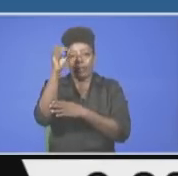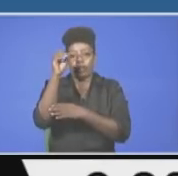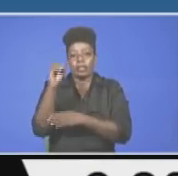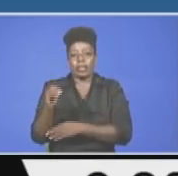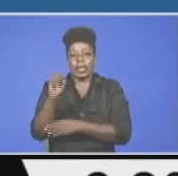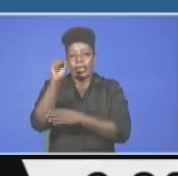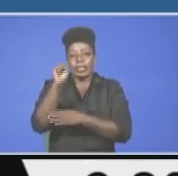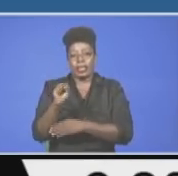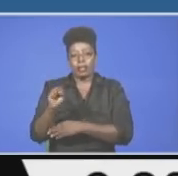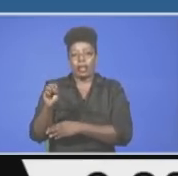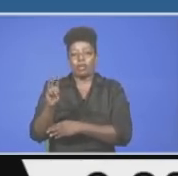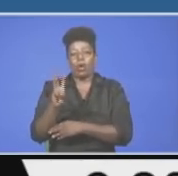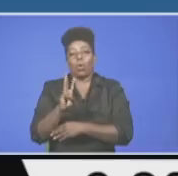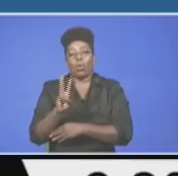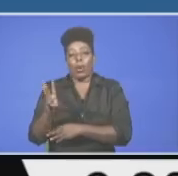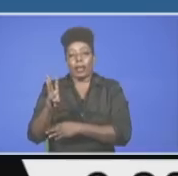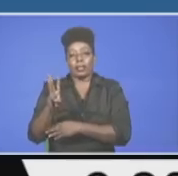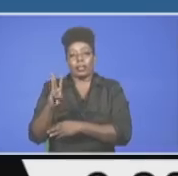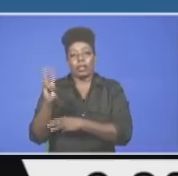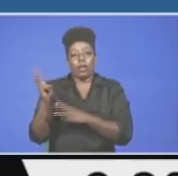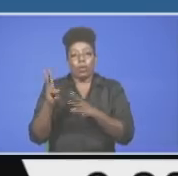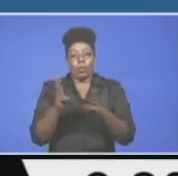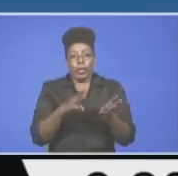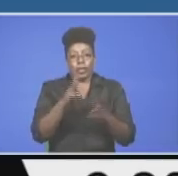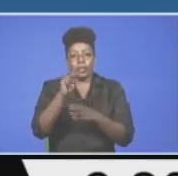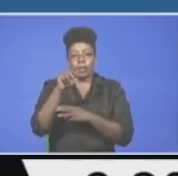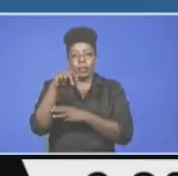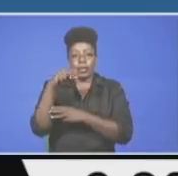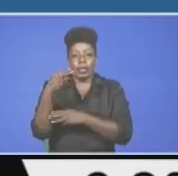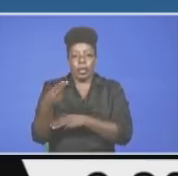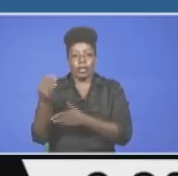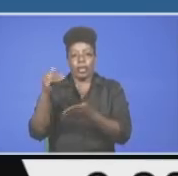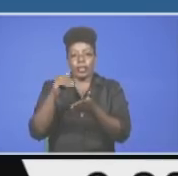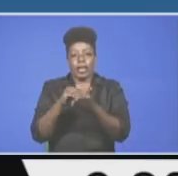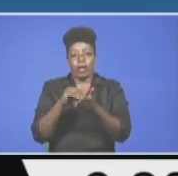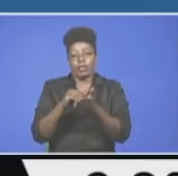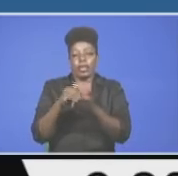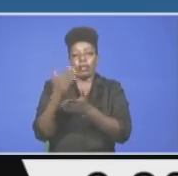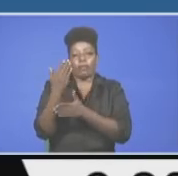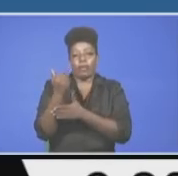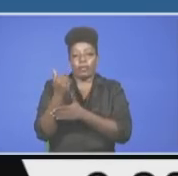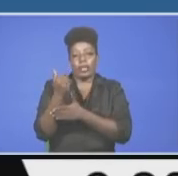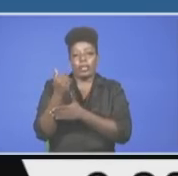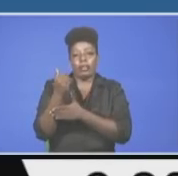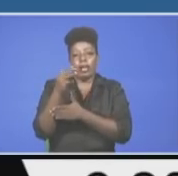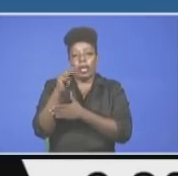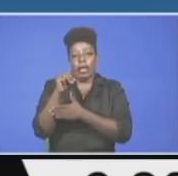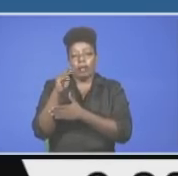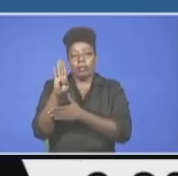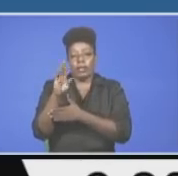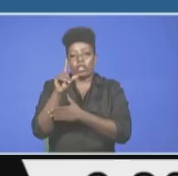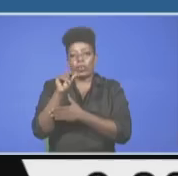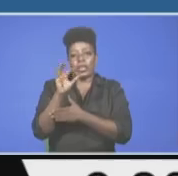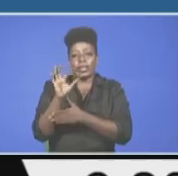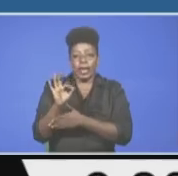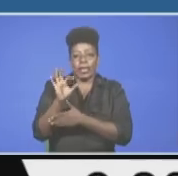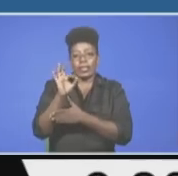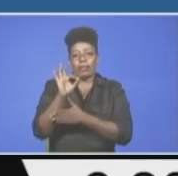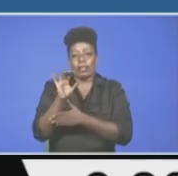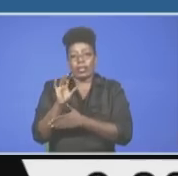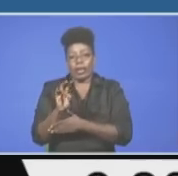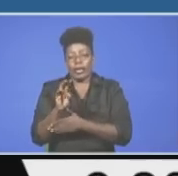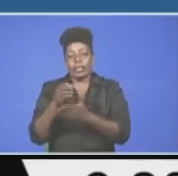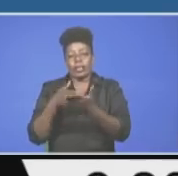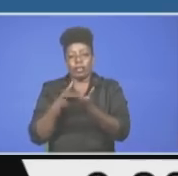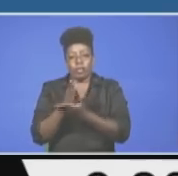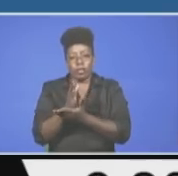88%, south-southwest winds at 7 miles per hour, barometric pressure 1,015.3 millibars, that's 29.97 inches,